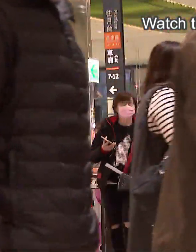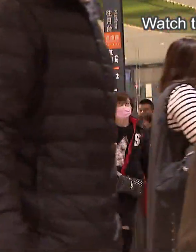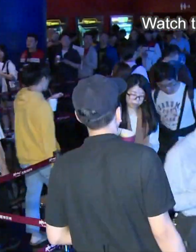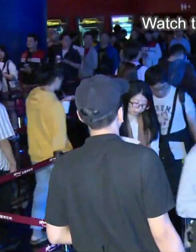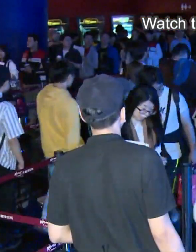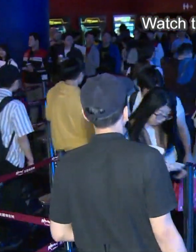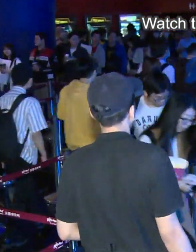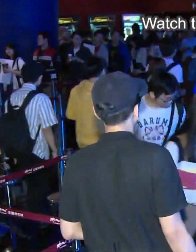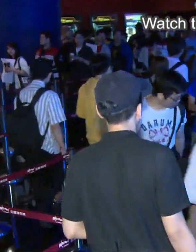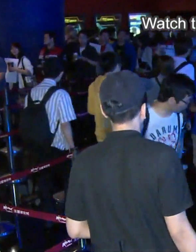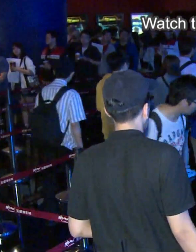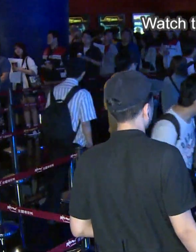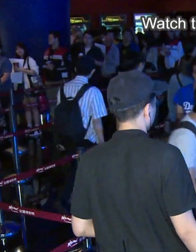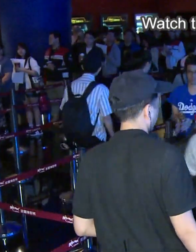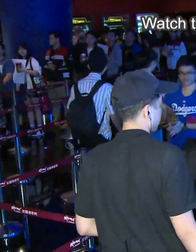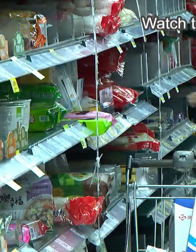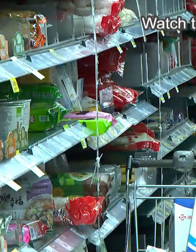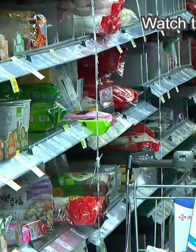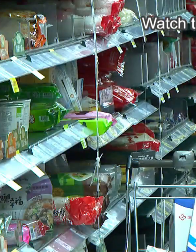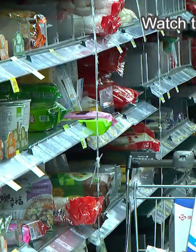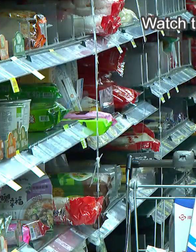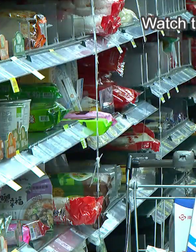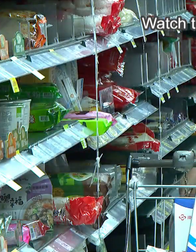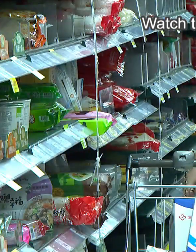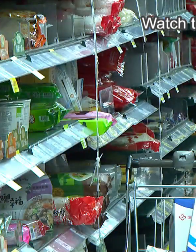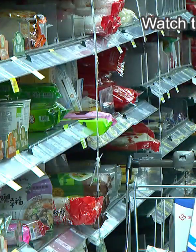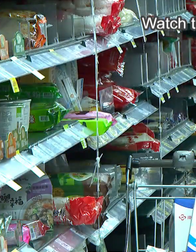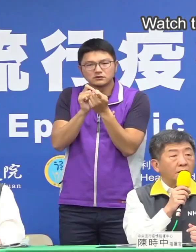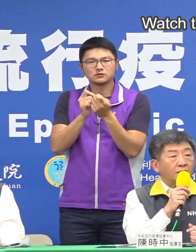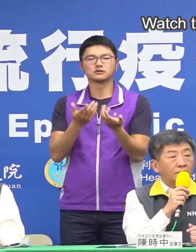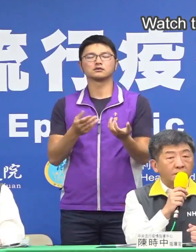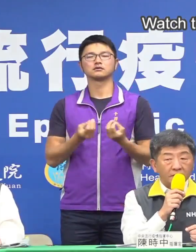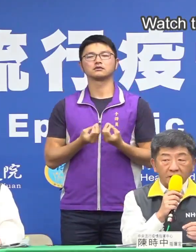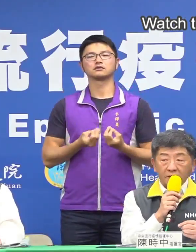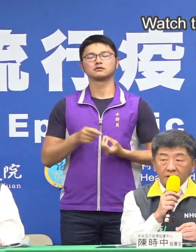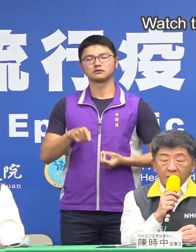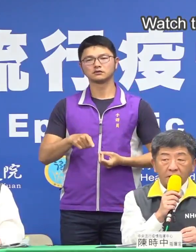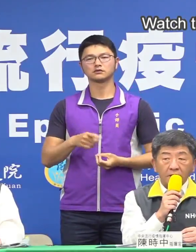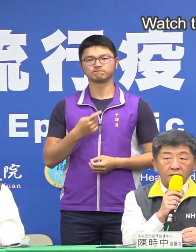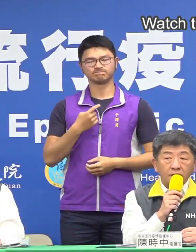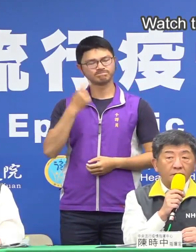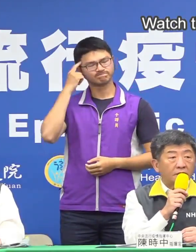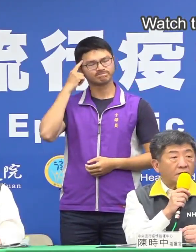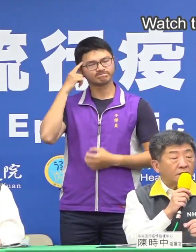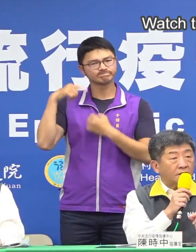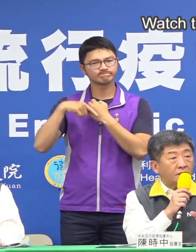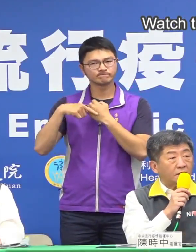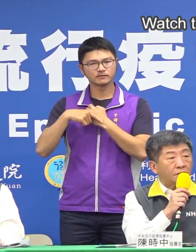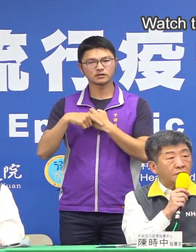implement social distancing rules. They could be enforced with fines.